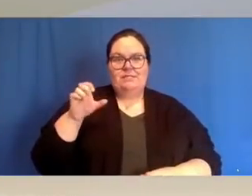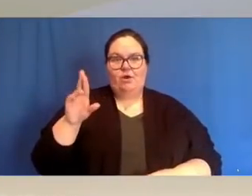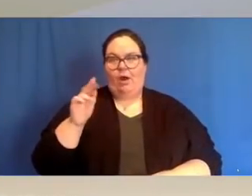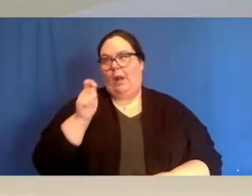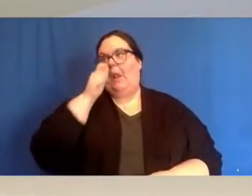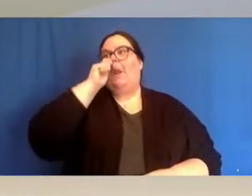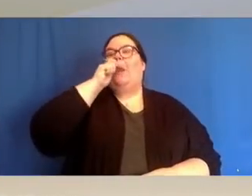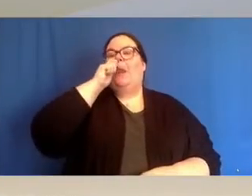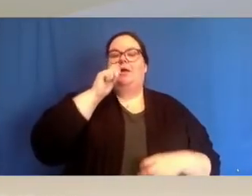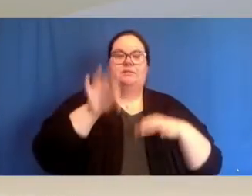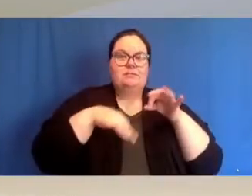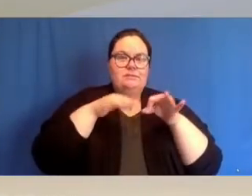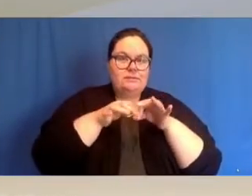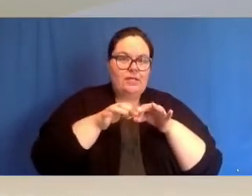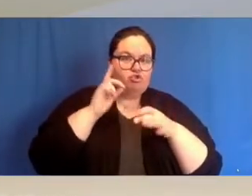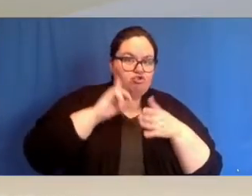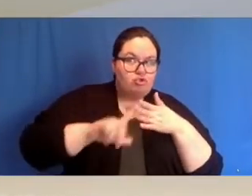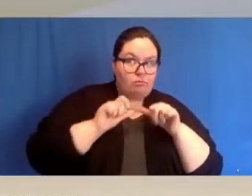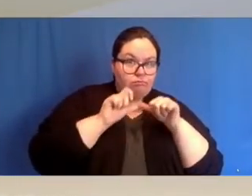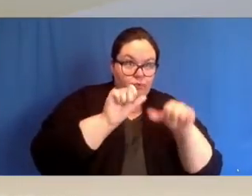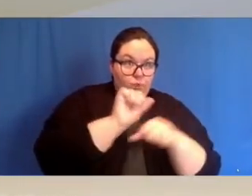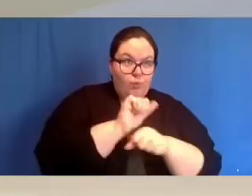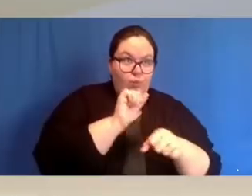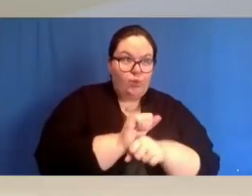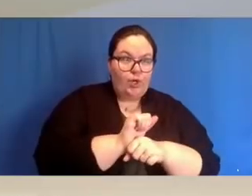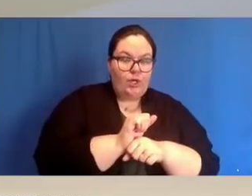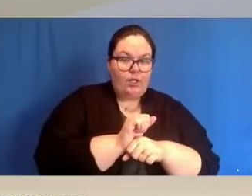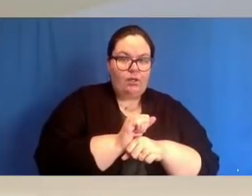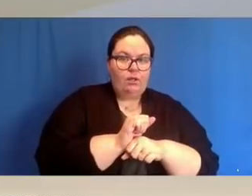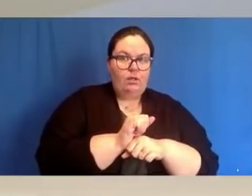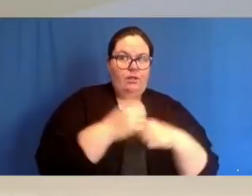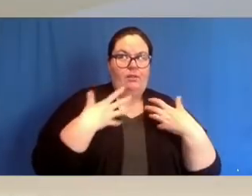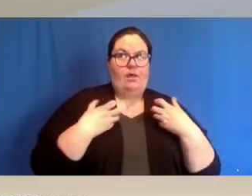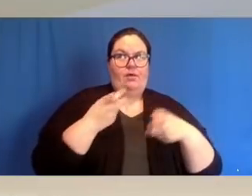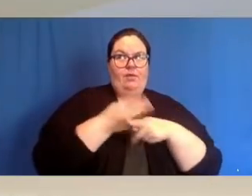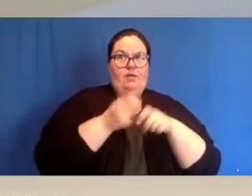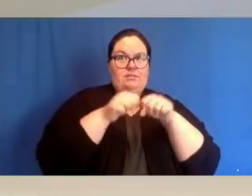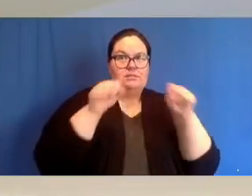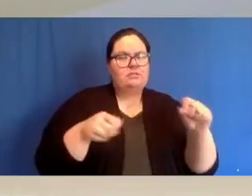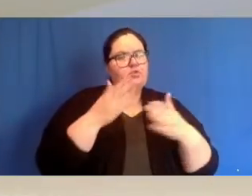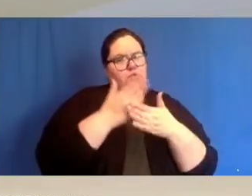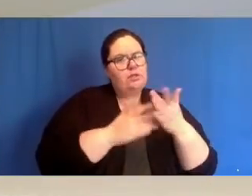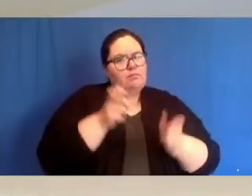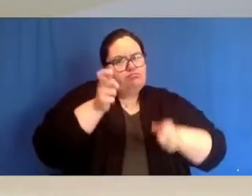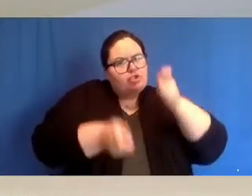sure that they can continue to work in the healthcare system? So we're making some